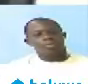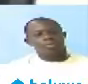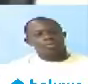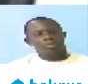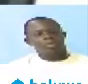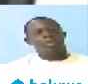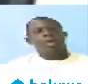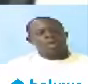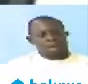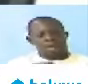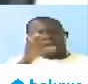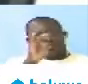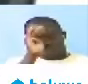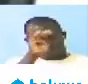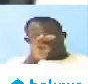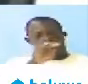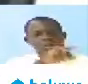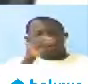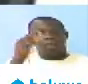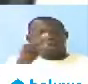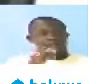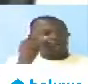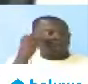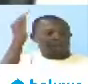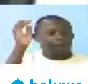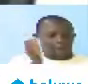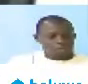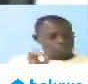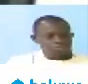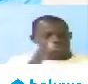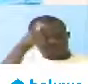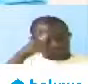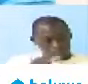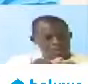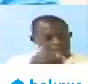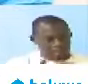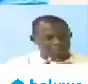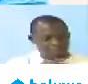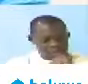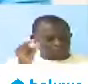I can call their names if I haven't forgotten, if I can remember.